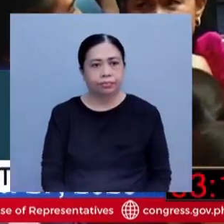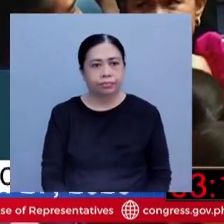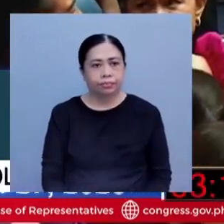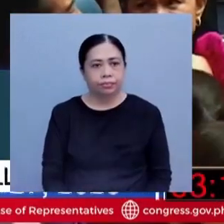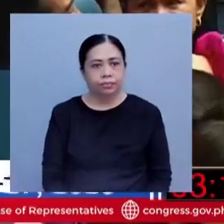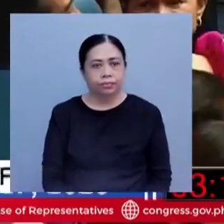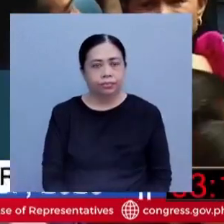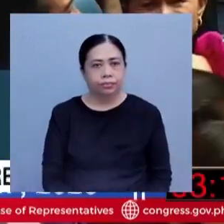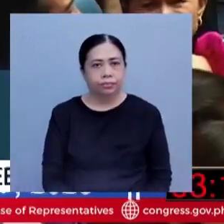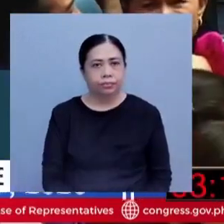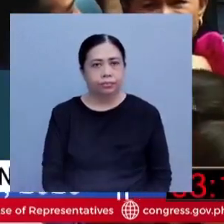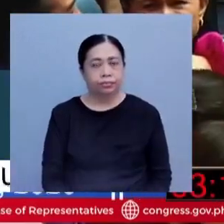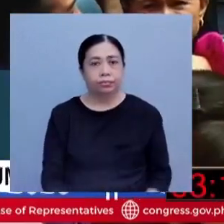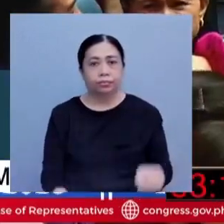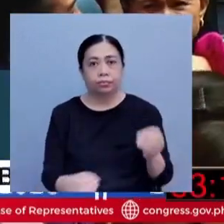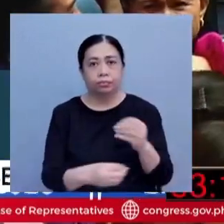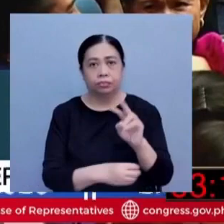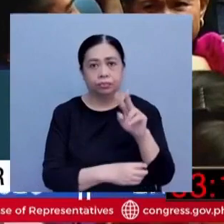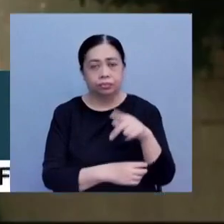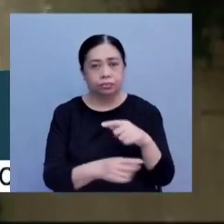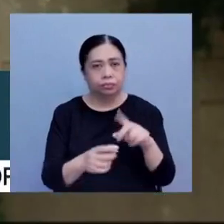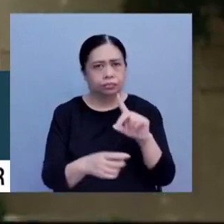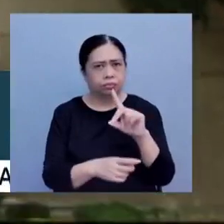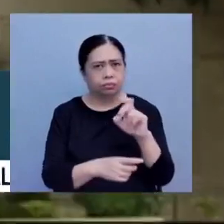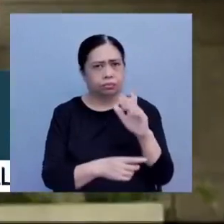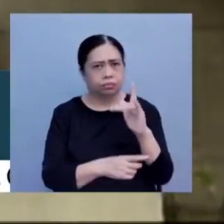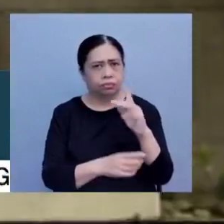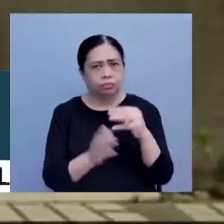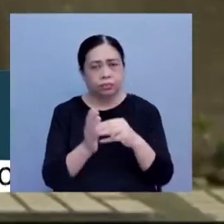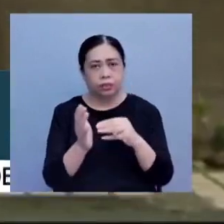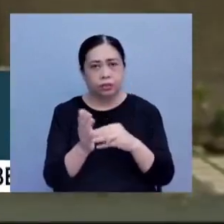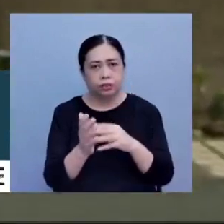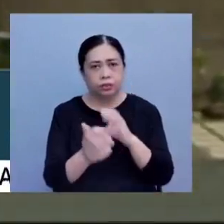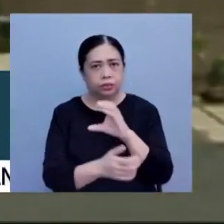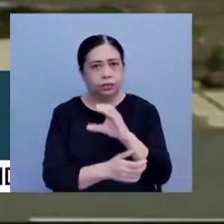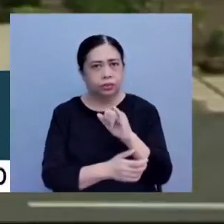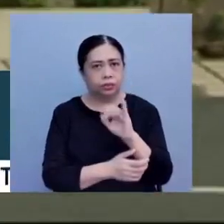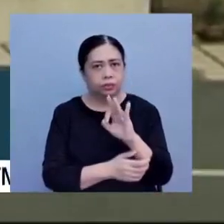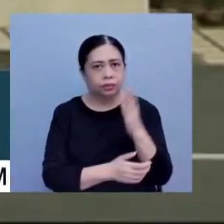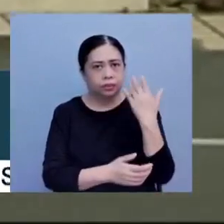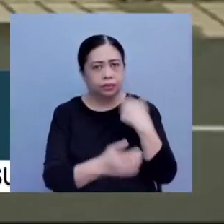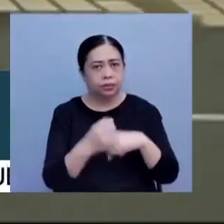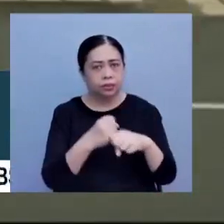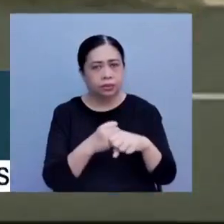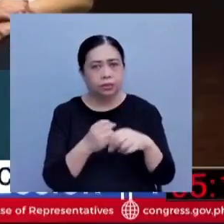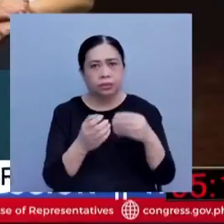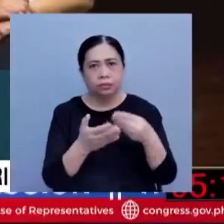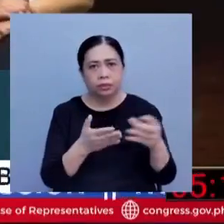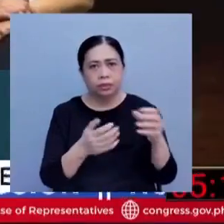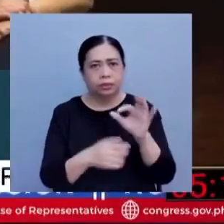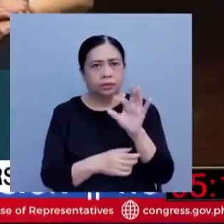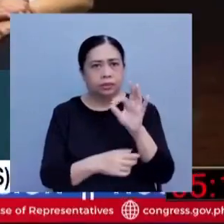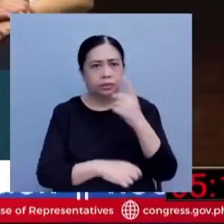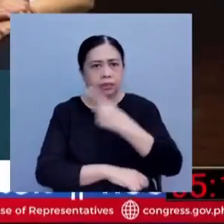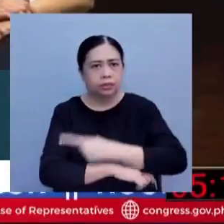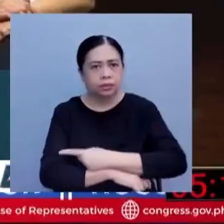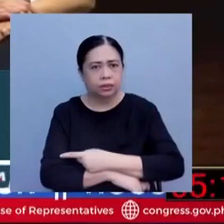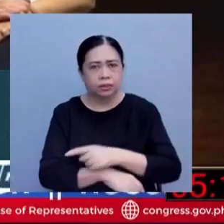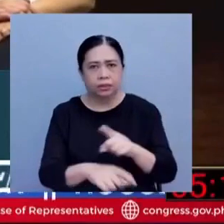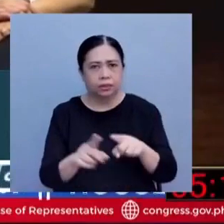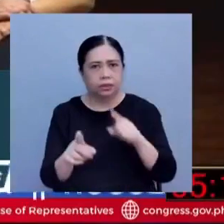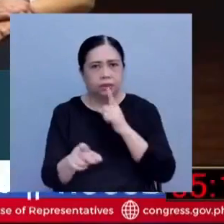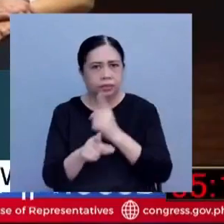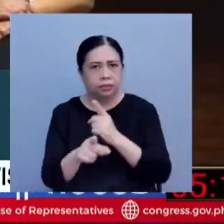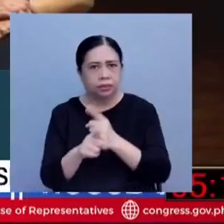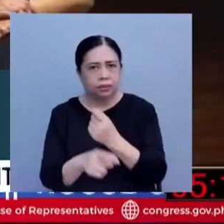The office also clarifies its 125 million peso confidential funds last year were spent in 19 days, contrary to the 11-day report